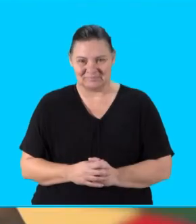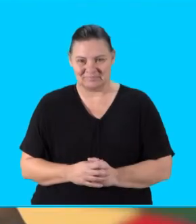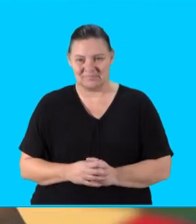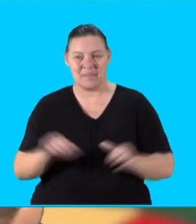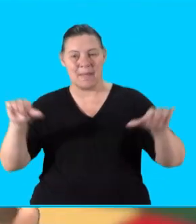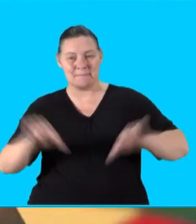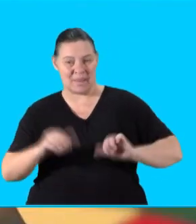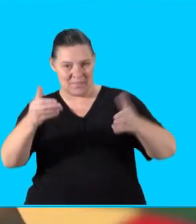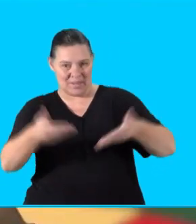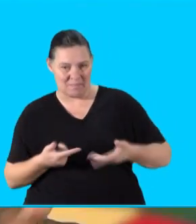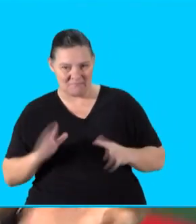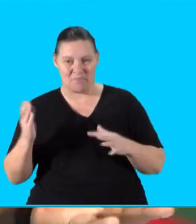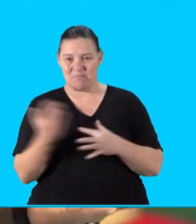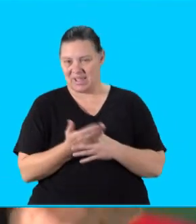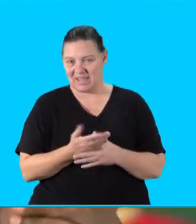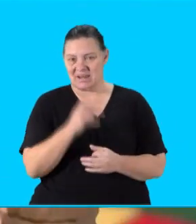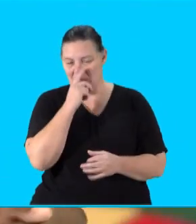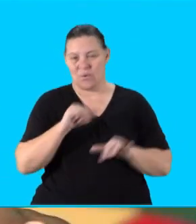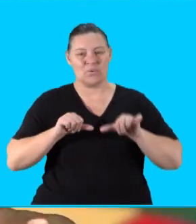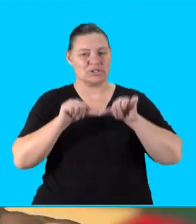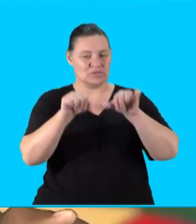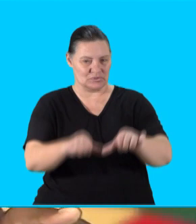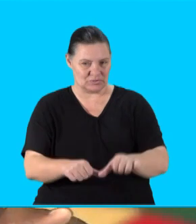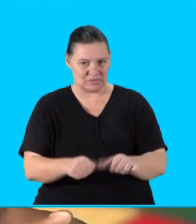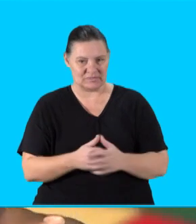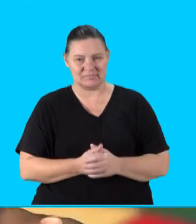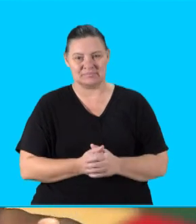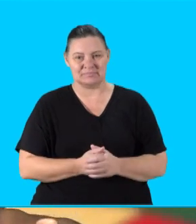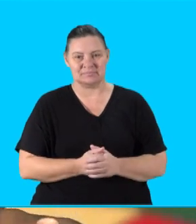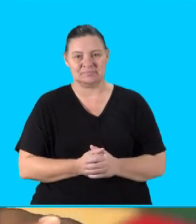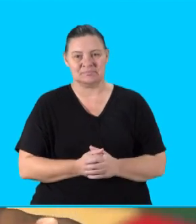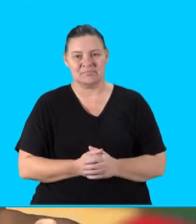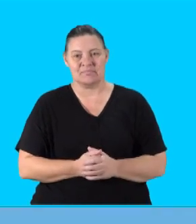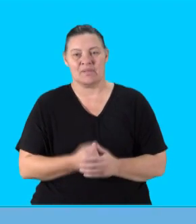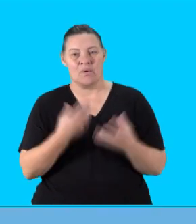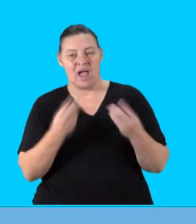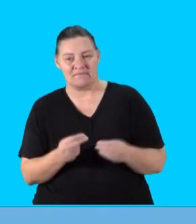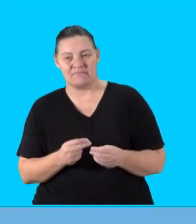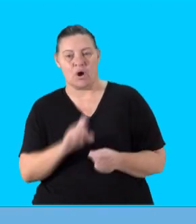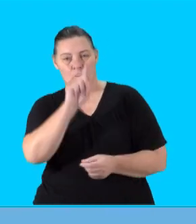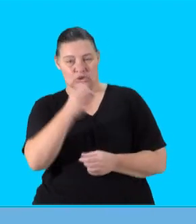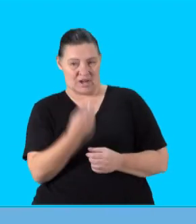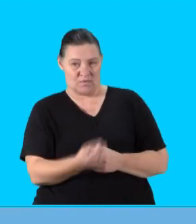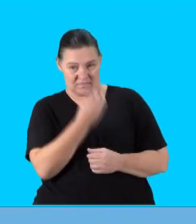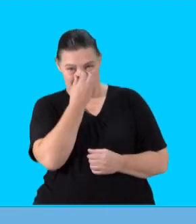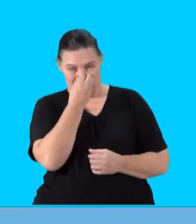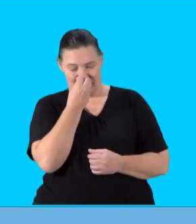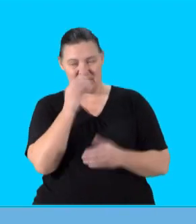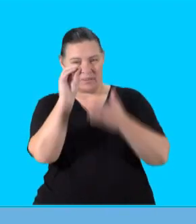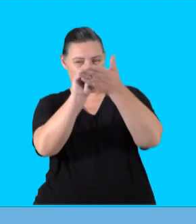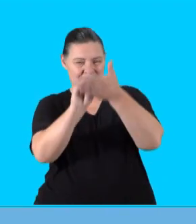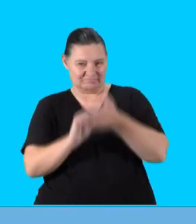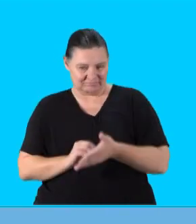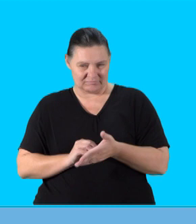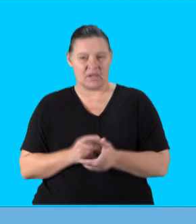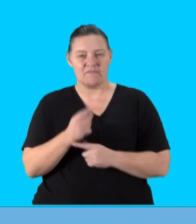Welcome back, learners from an ad break. So let's continue and get back right to it. So we have the following question now. It says, fill in the blank